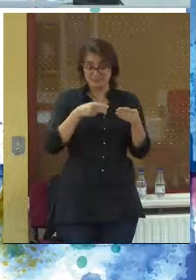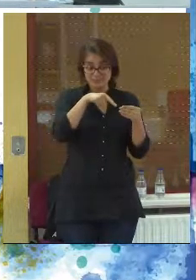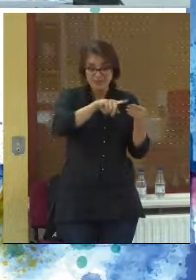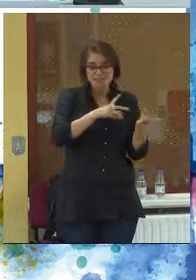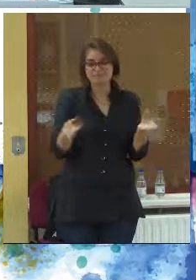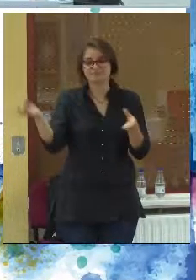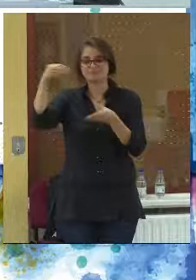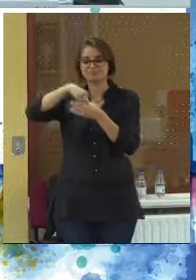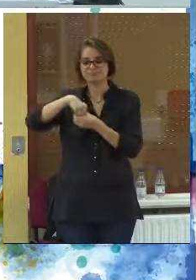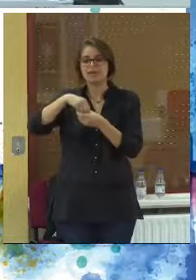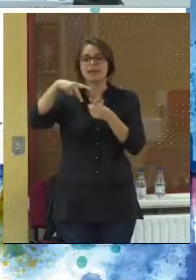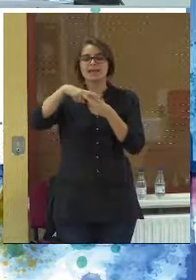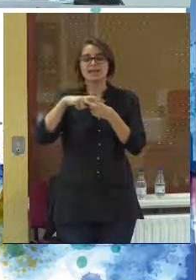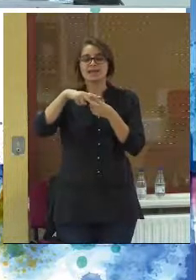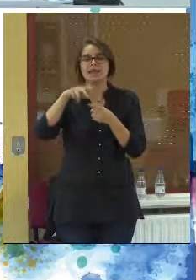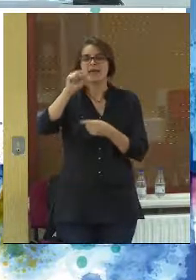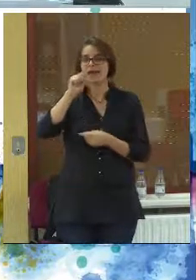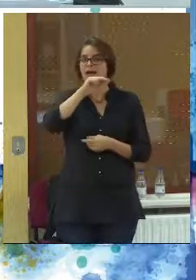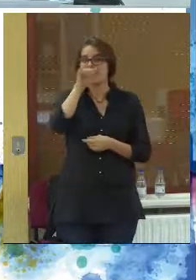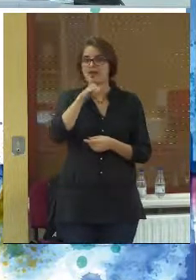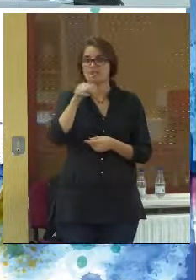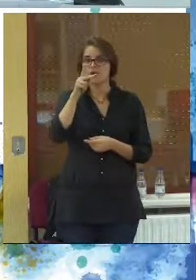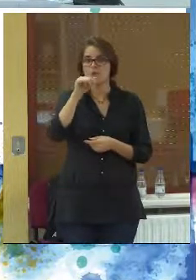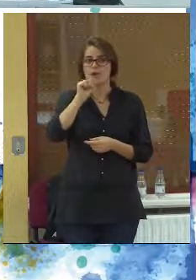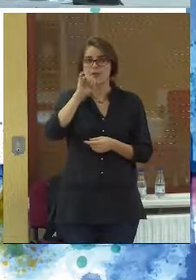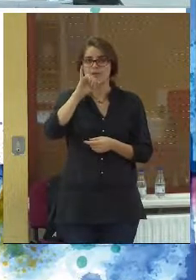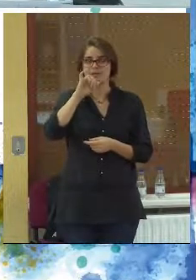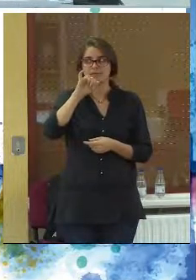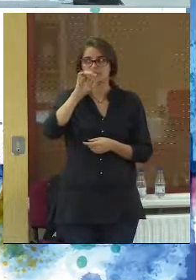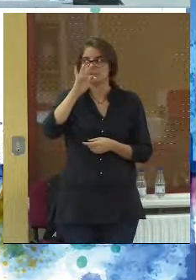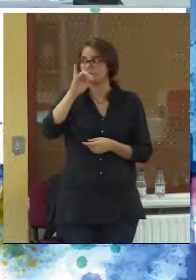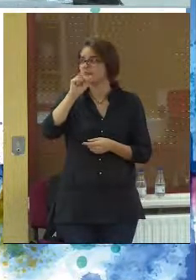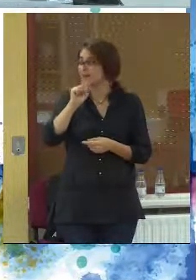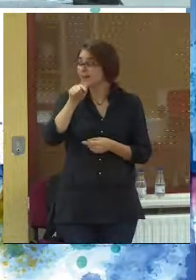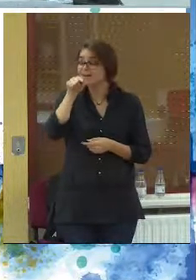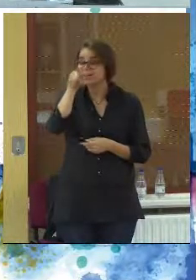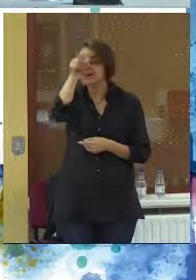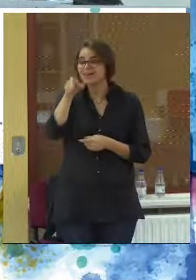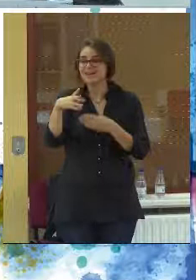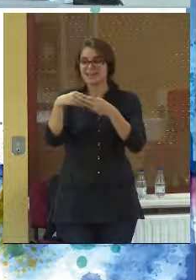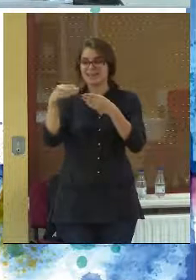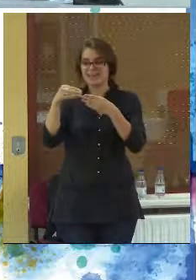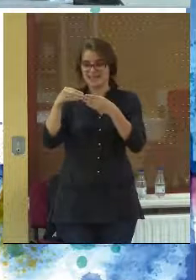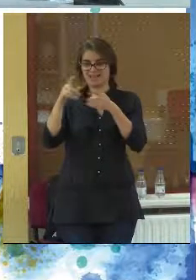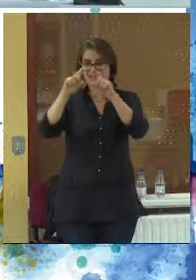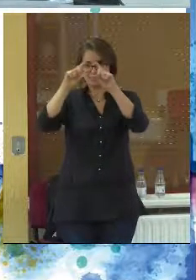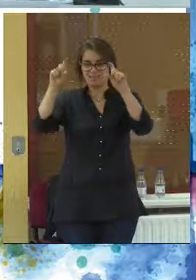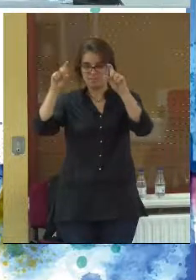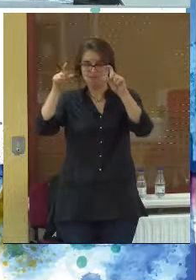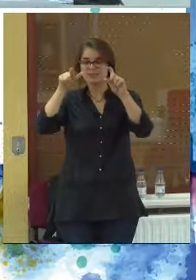in a specific workshop in Acotia, where we have a customer called Alcorta Forging